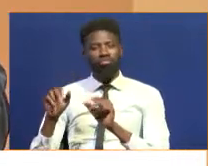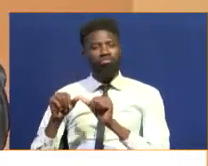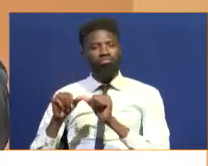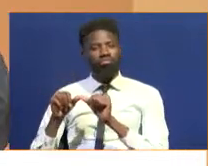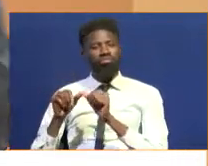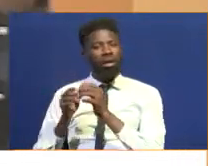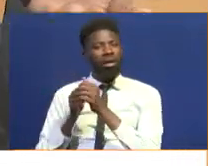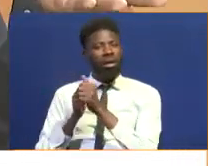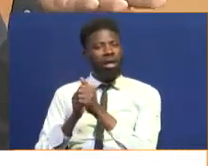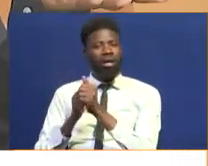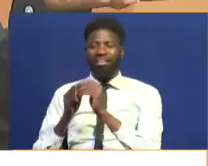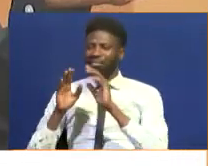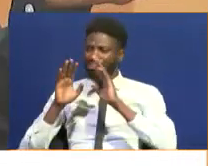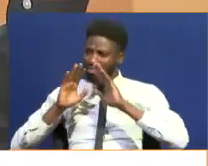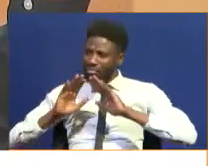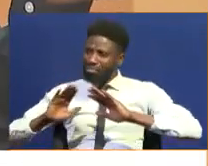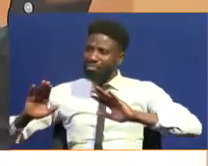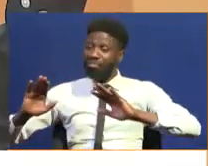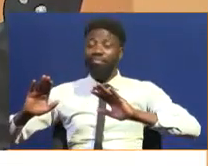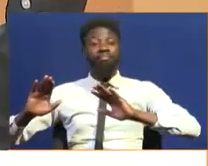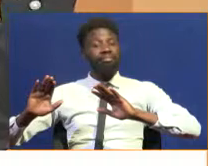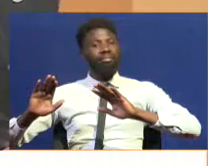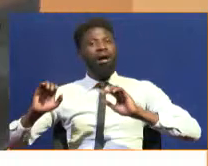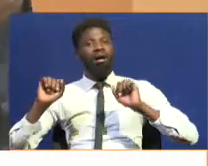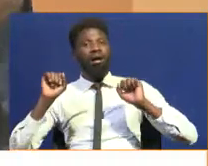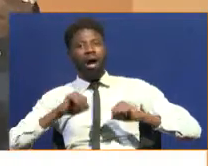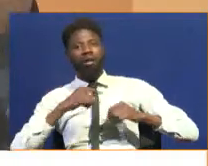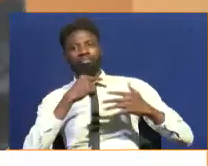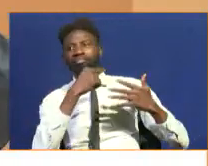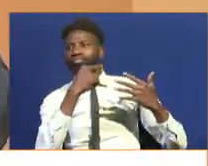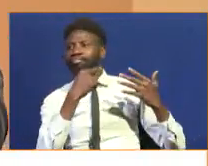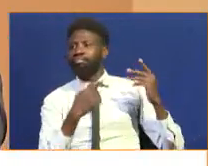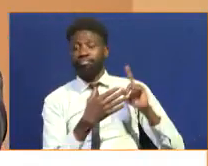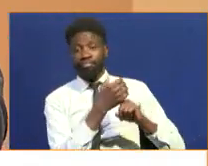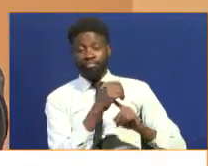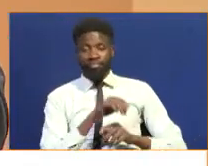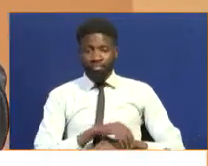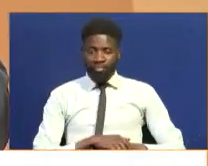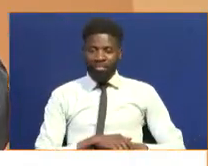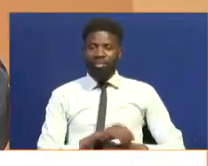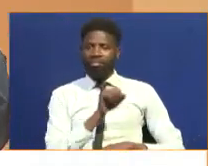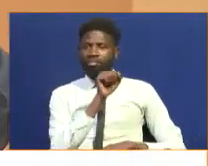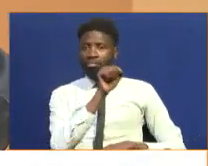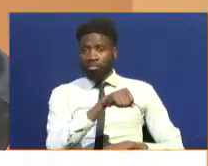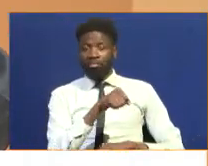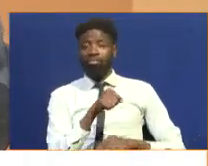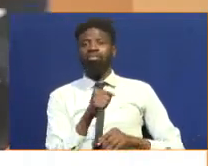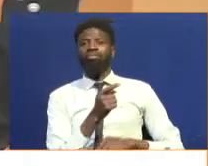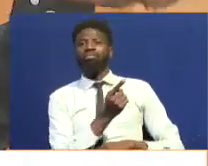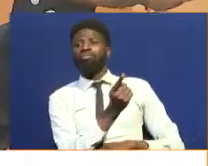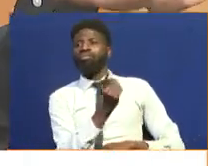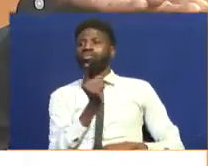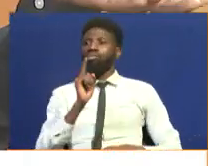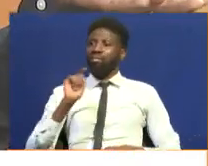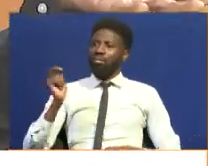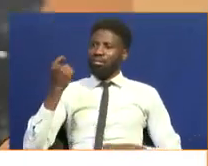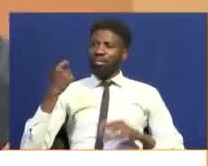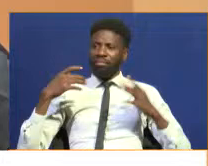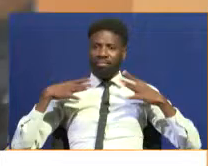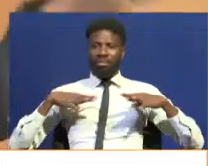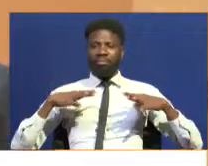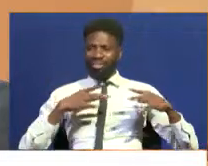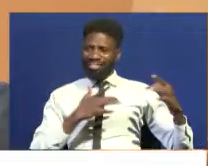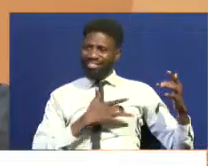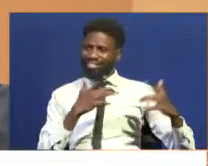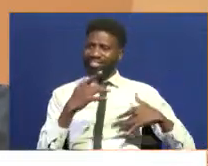so, as other Kenyans are keen, as other Kenyans are concerned about what is happening, mm-hmm.